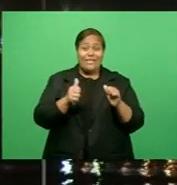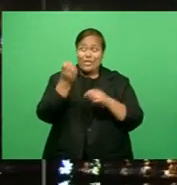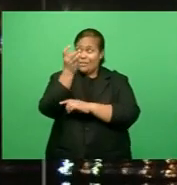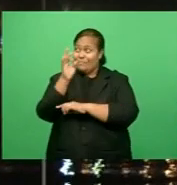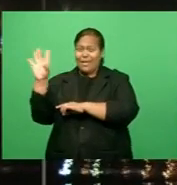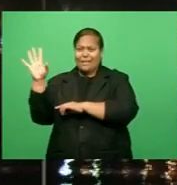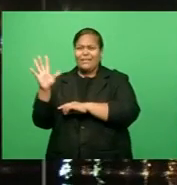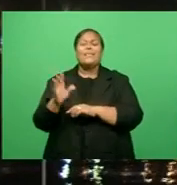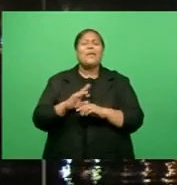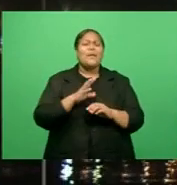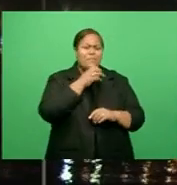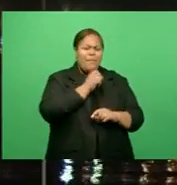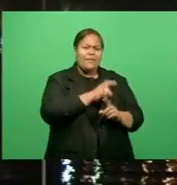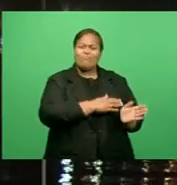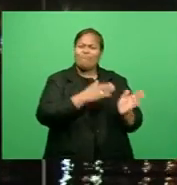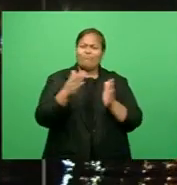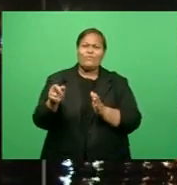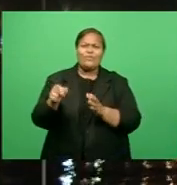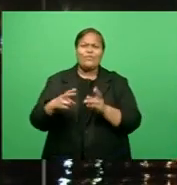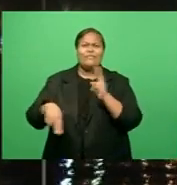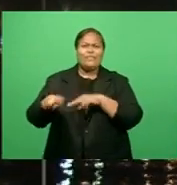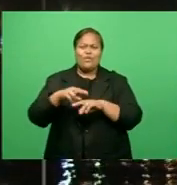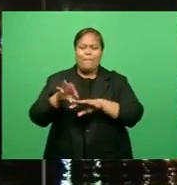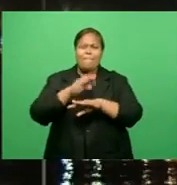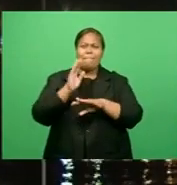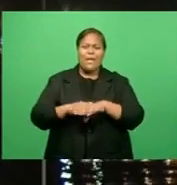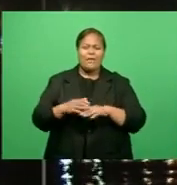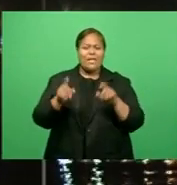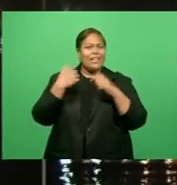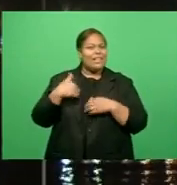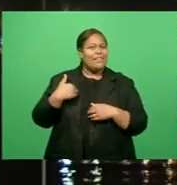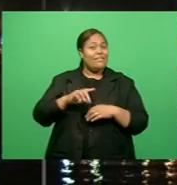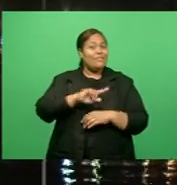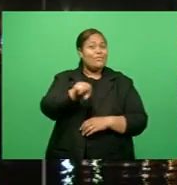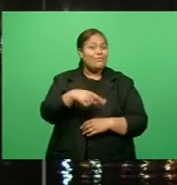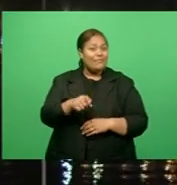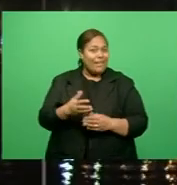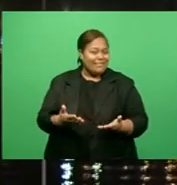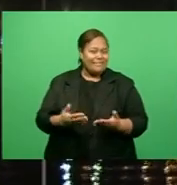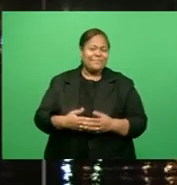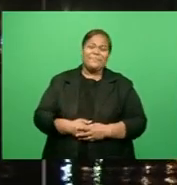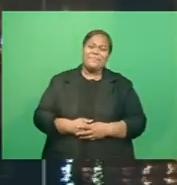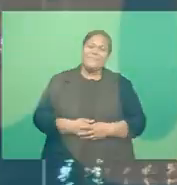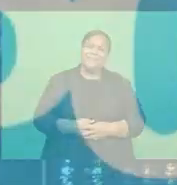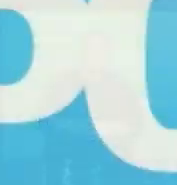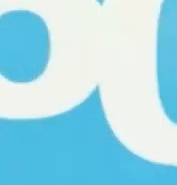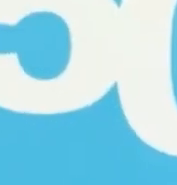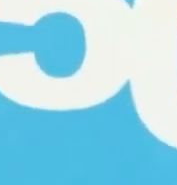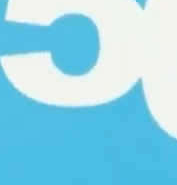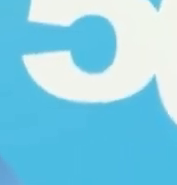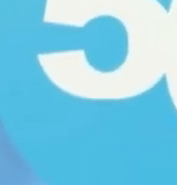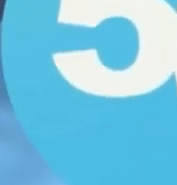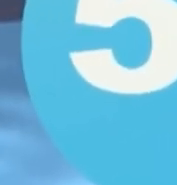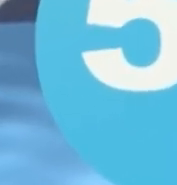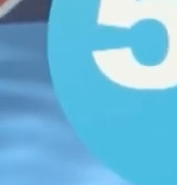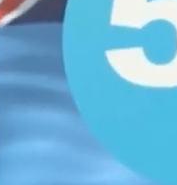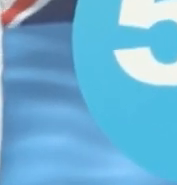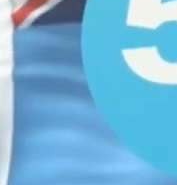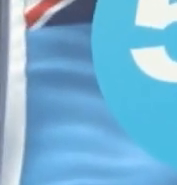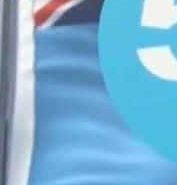the age of 20 to marry and settle in Suva. Pranita Prakash has her story.